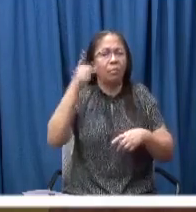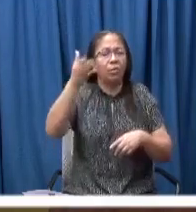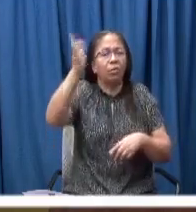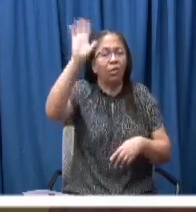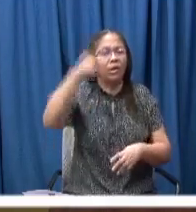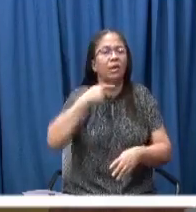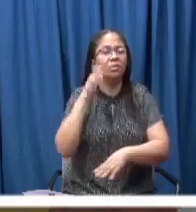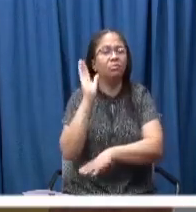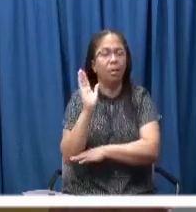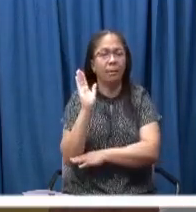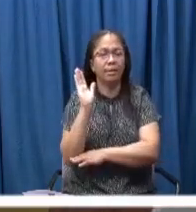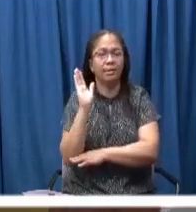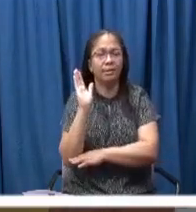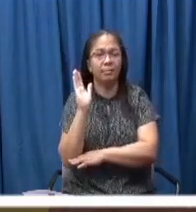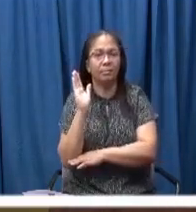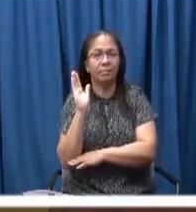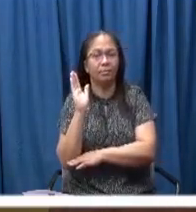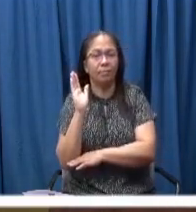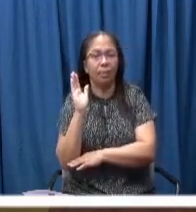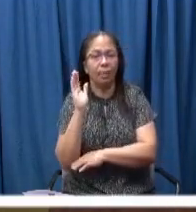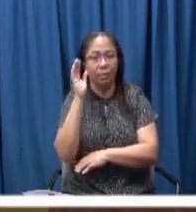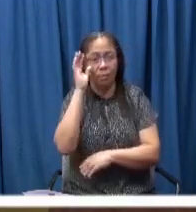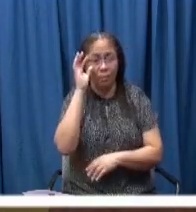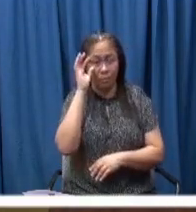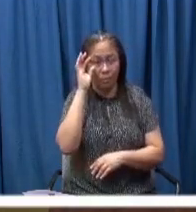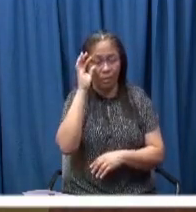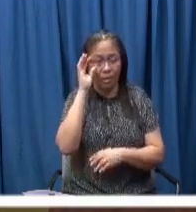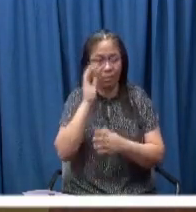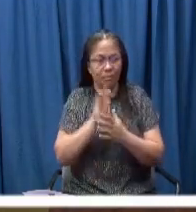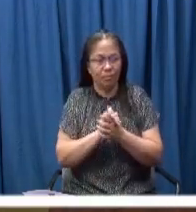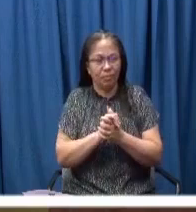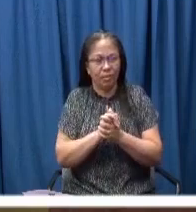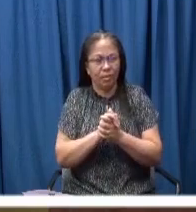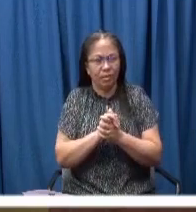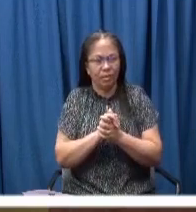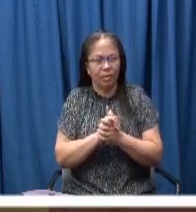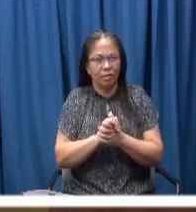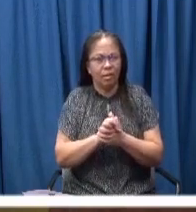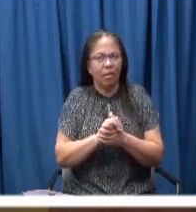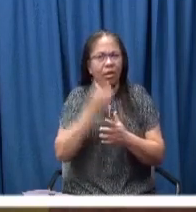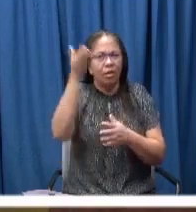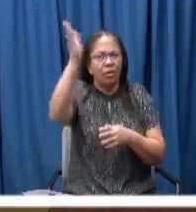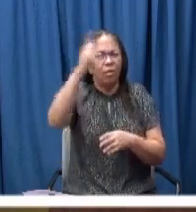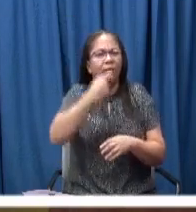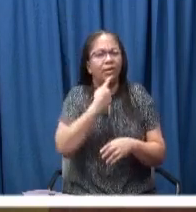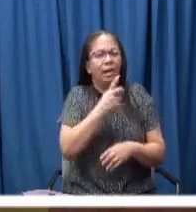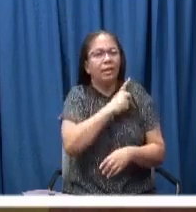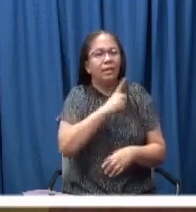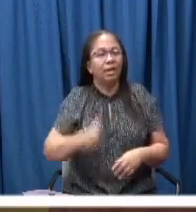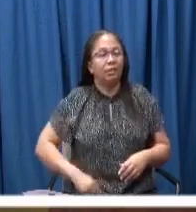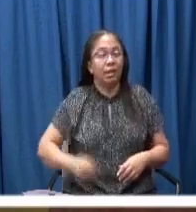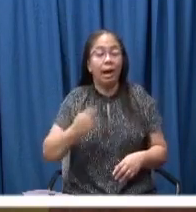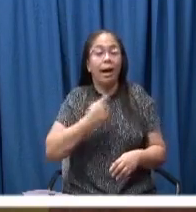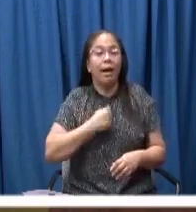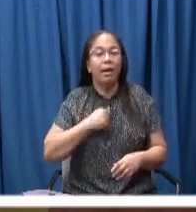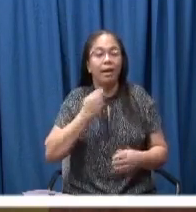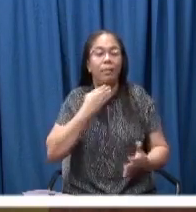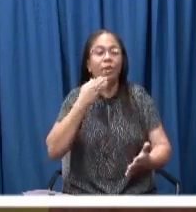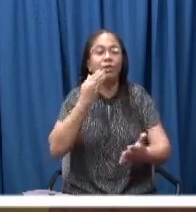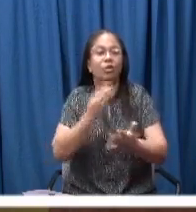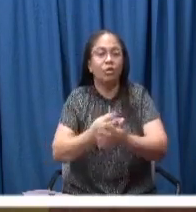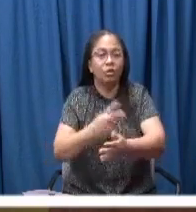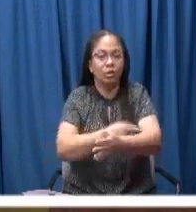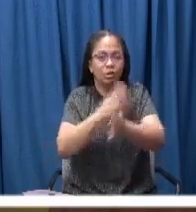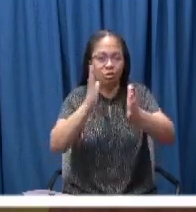anointed by Samuel. And God says to David, I am the good shepherd.